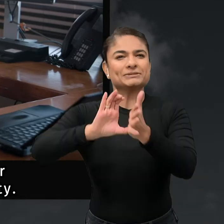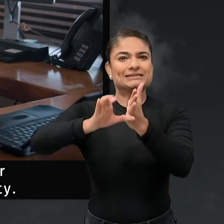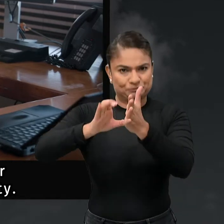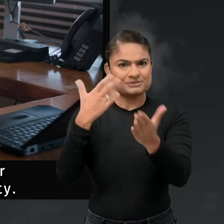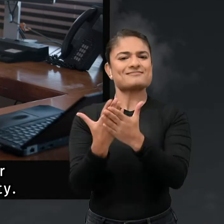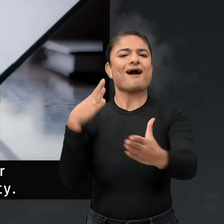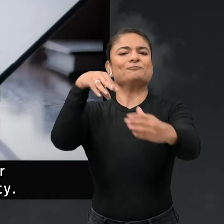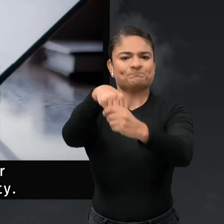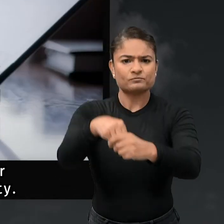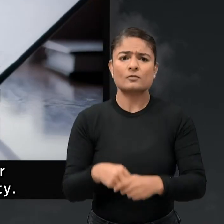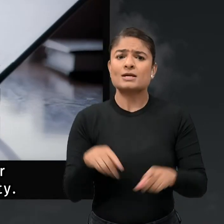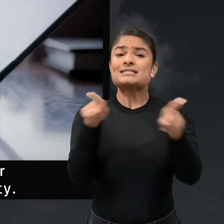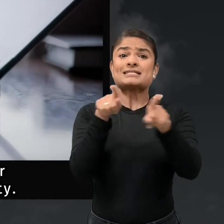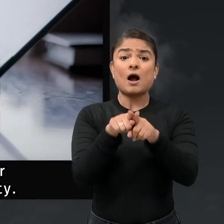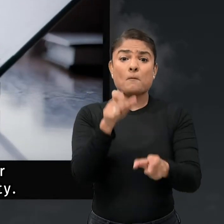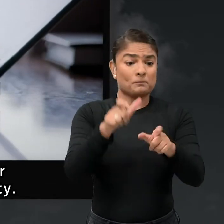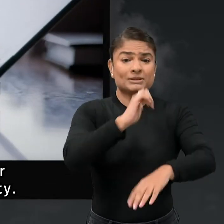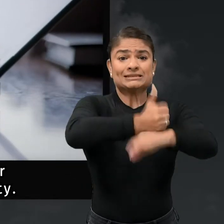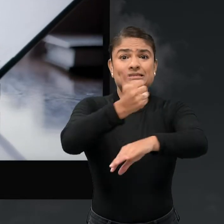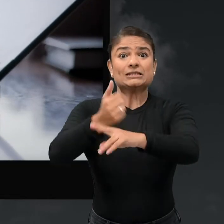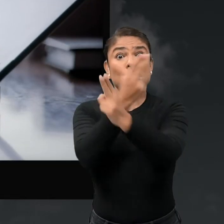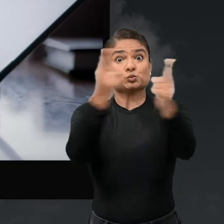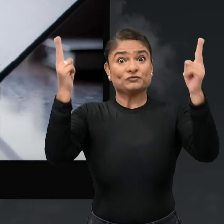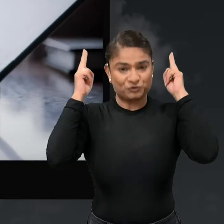largely responsible for setting up the policy in the university.